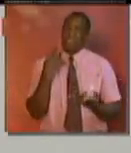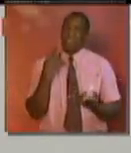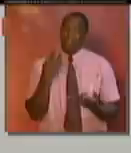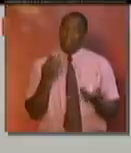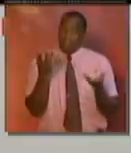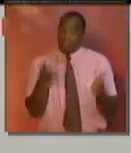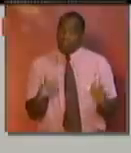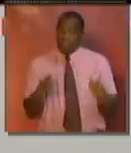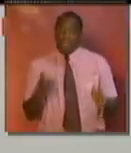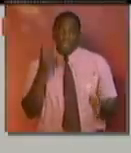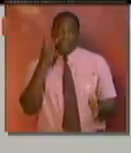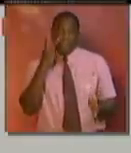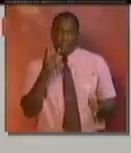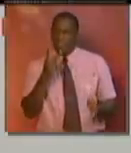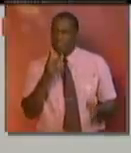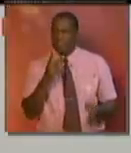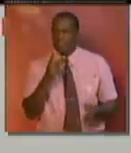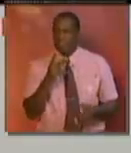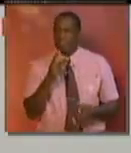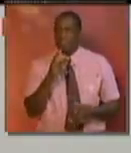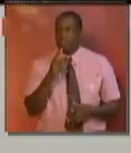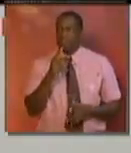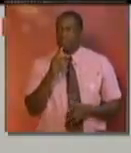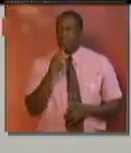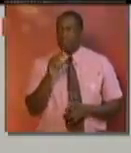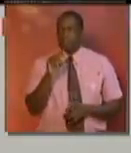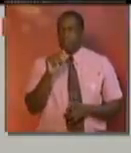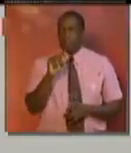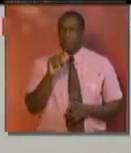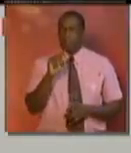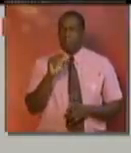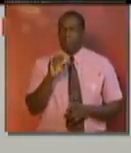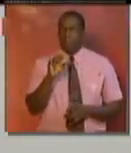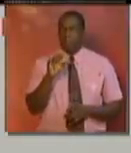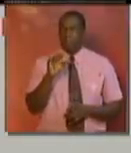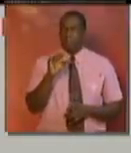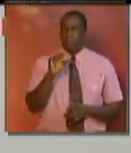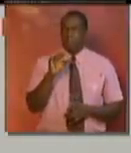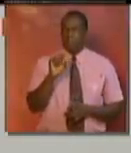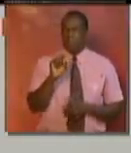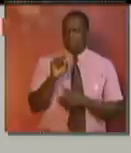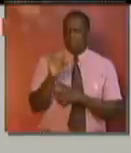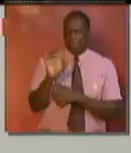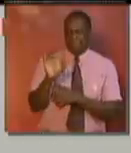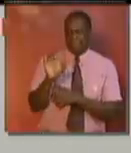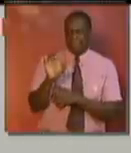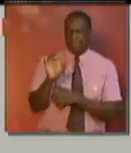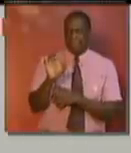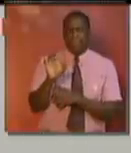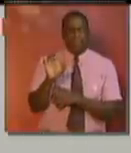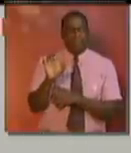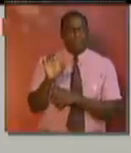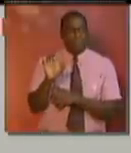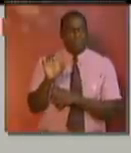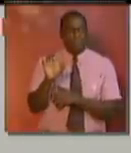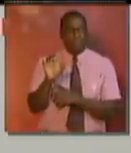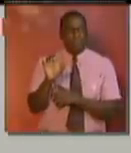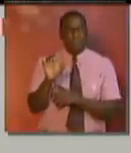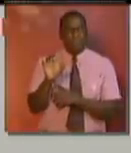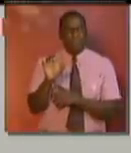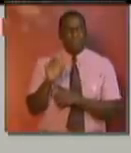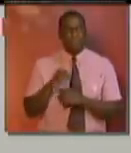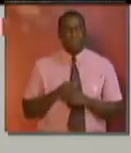of Miss C in our pediatric population, in our under 18s, means that we do need to be extra